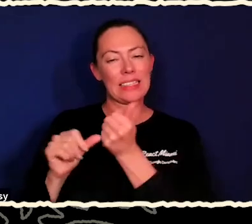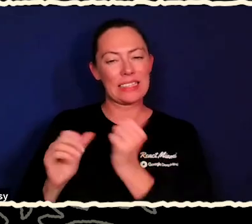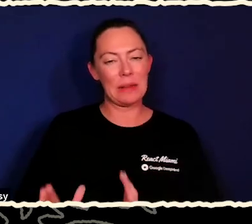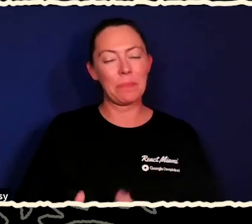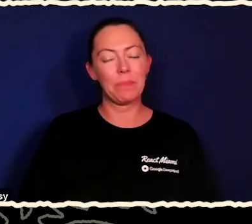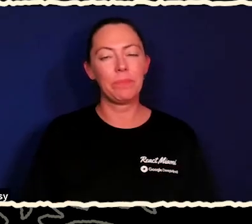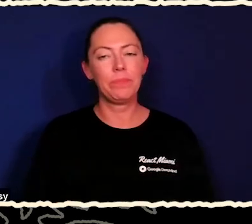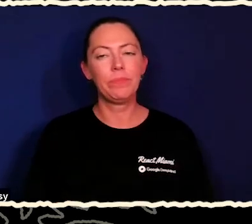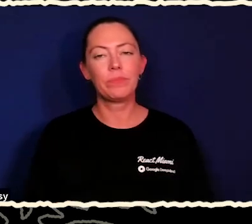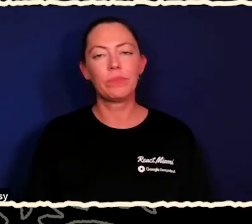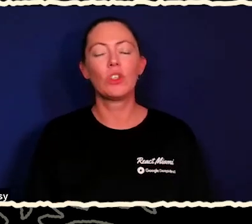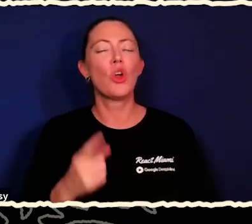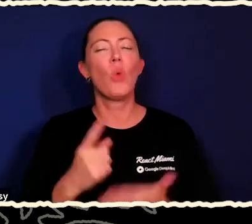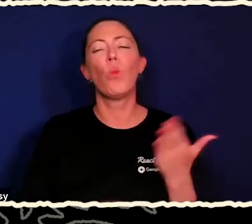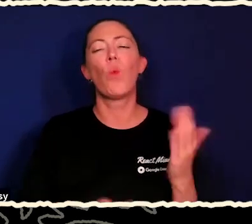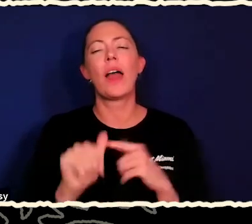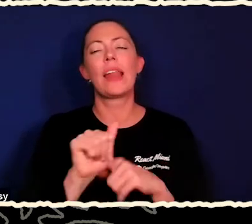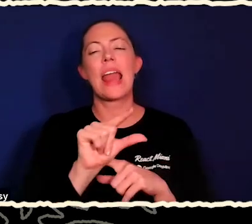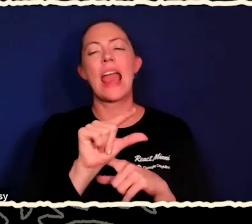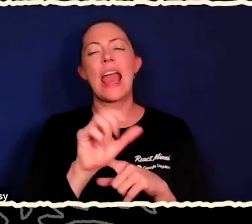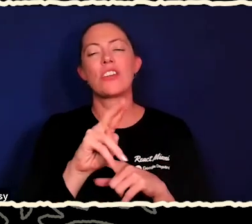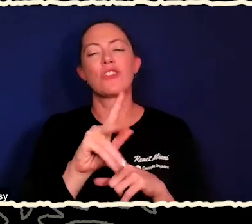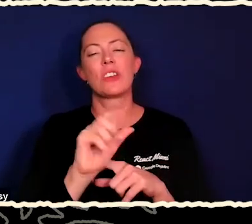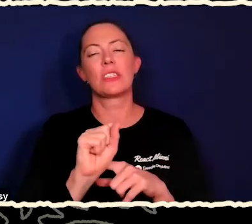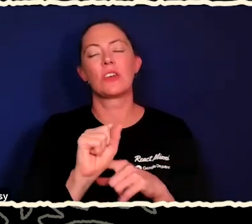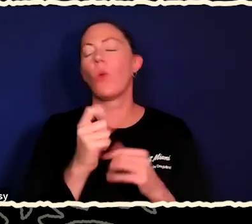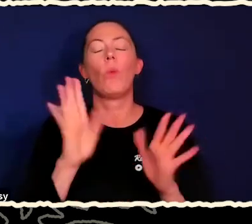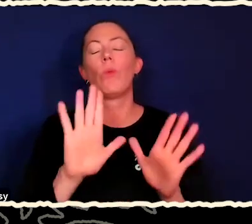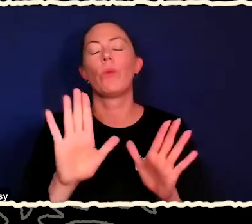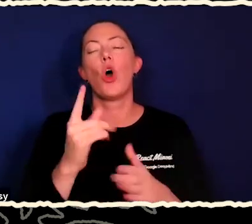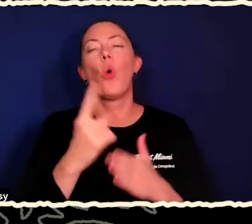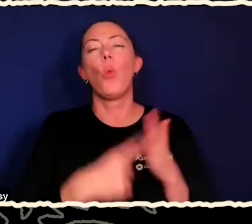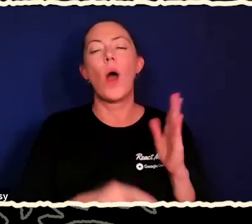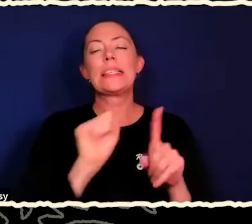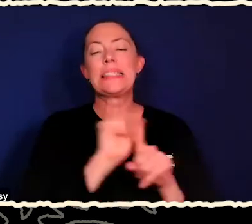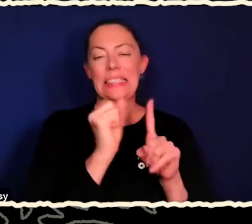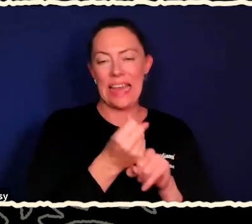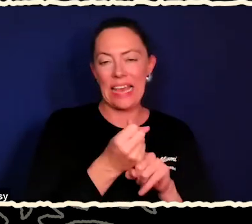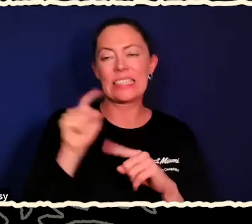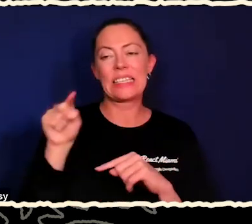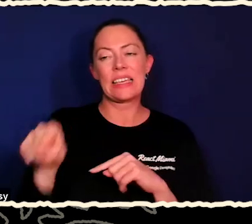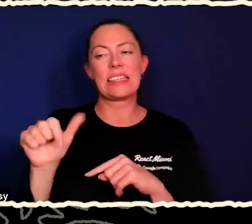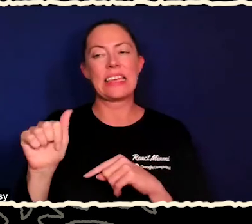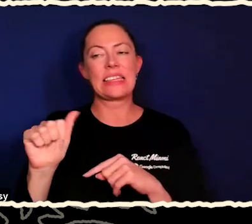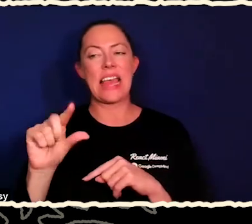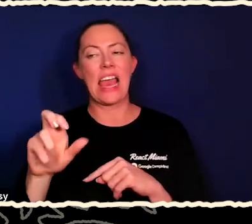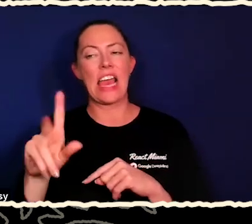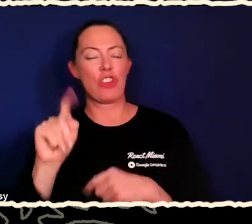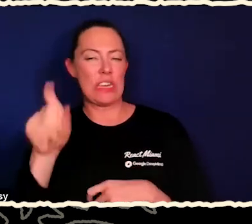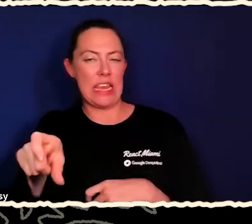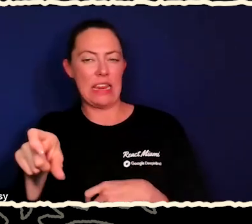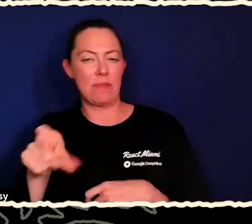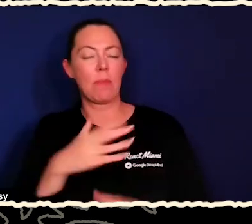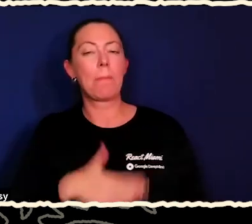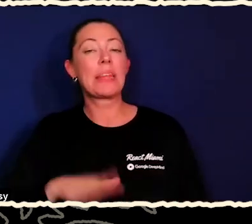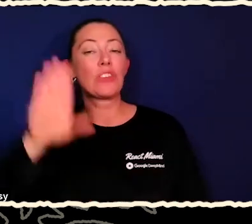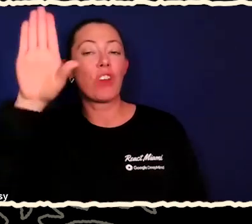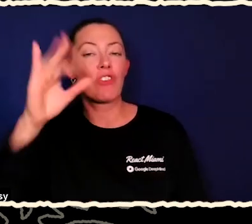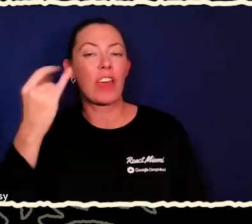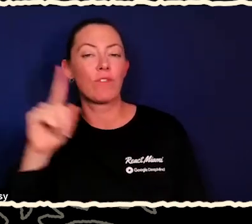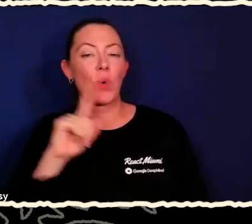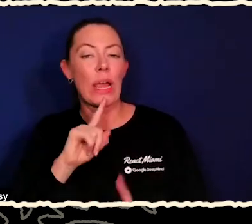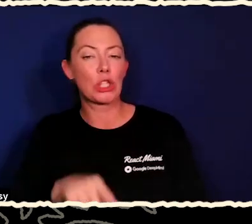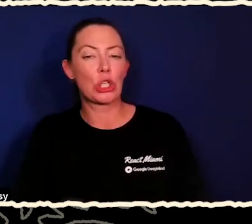So what agents do you guys think, what states do you guys think this agent will need? Raise your hand to answer the question. Randomly pick